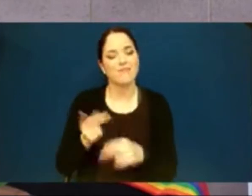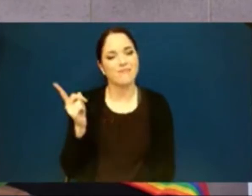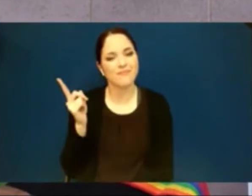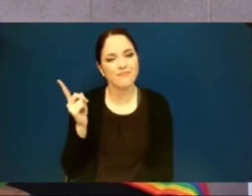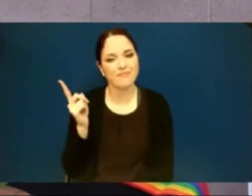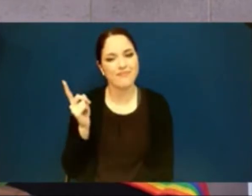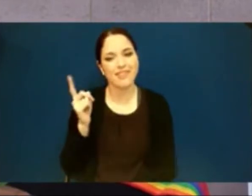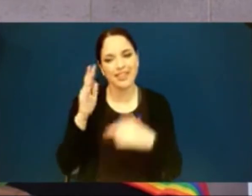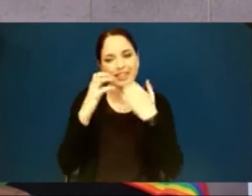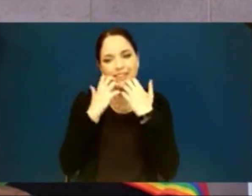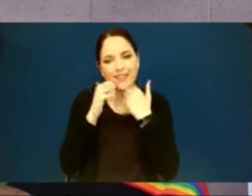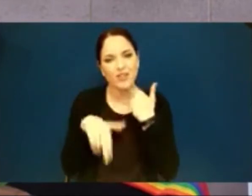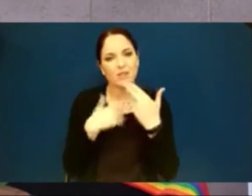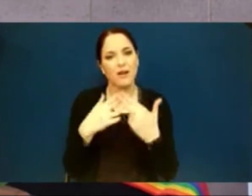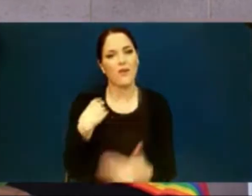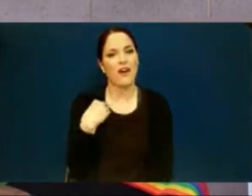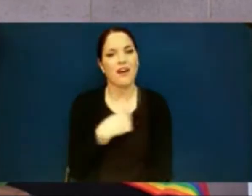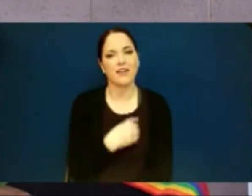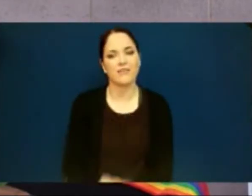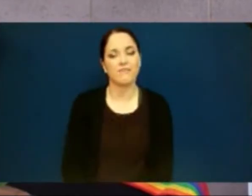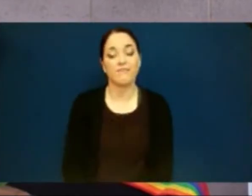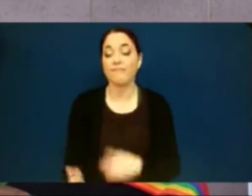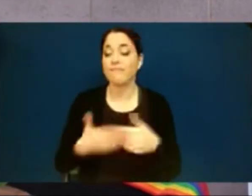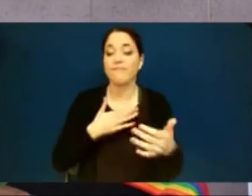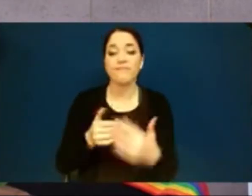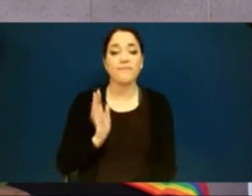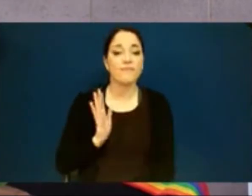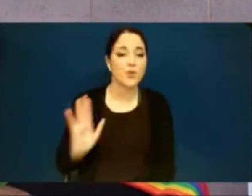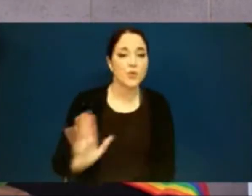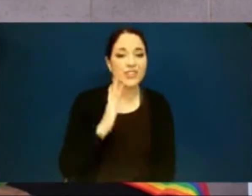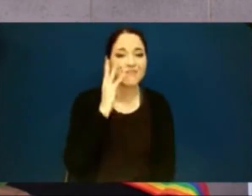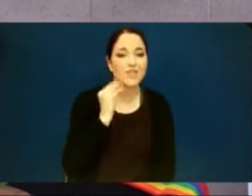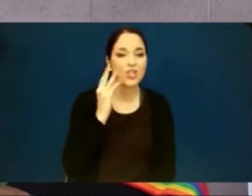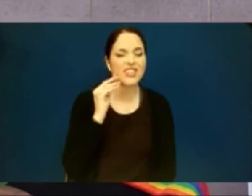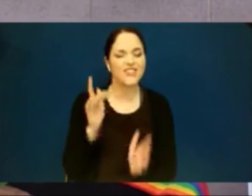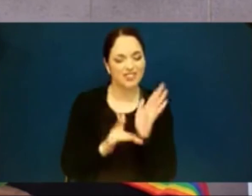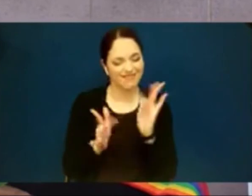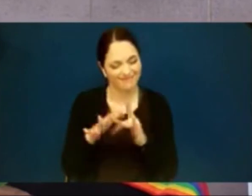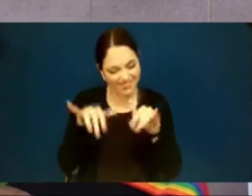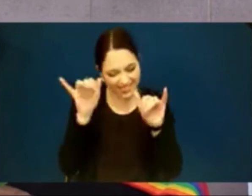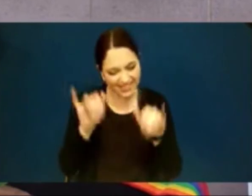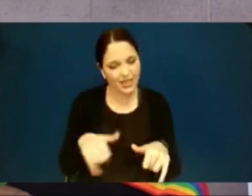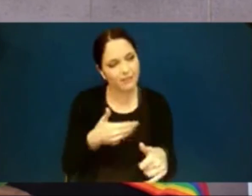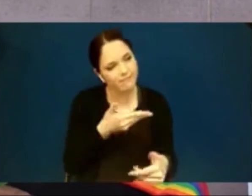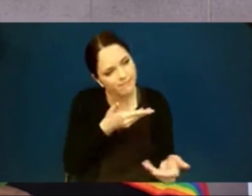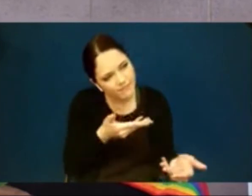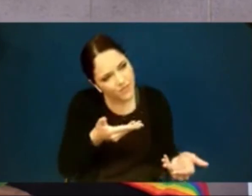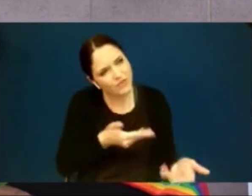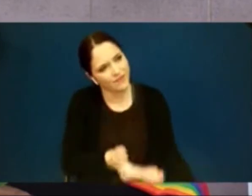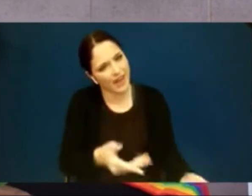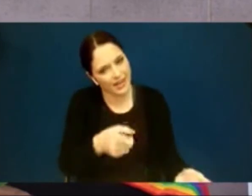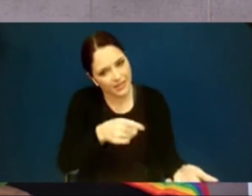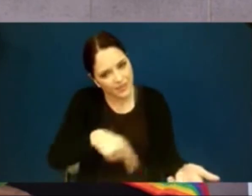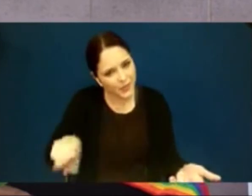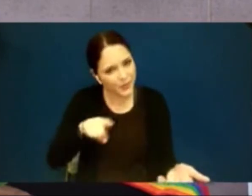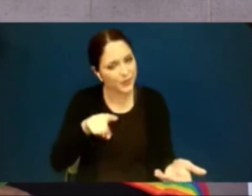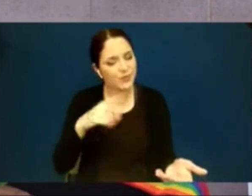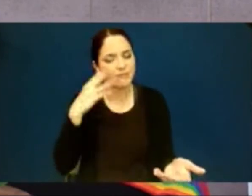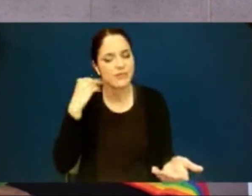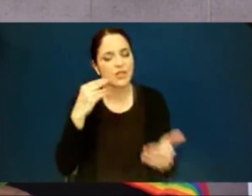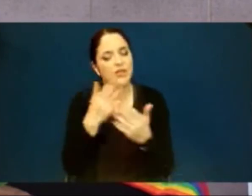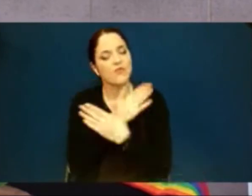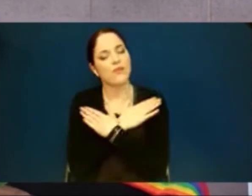Even in the midst of the storm, Jesus invites us to find places of rest, just as he did, and then with new strength